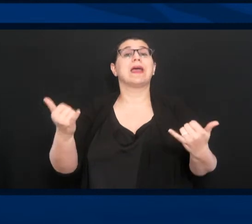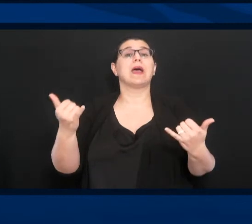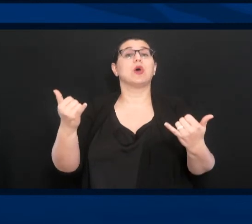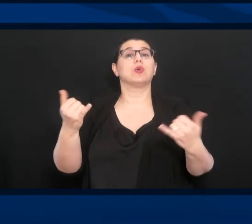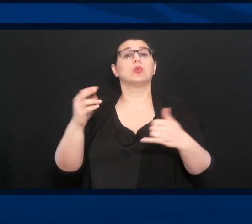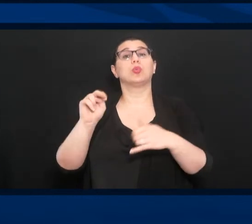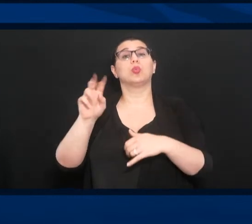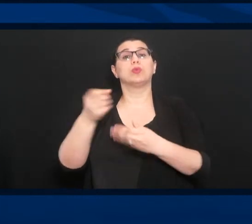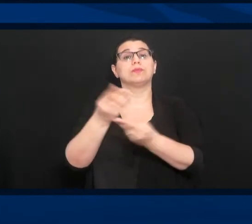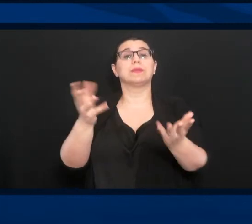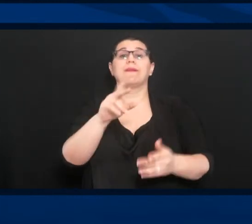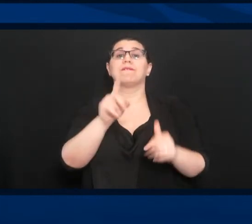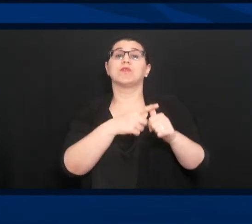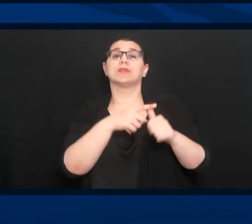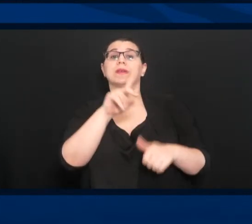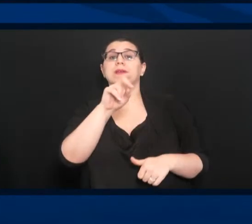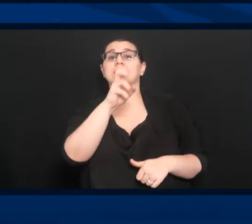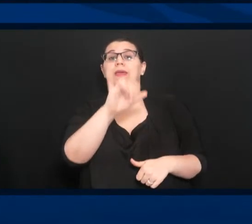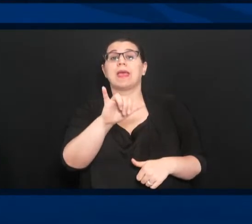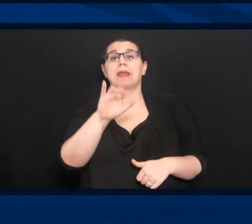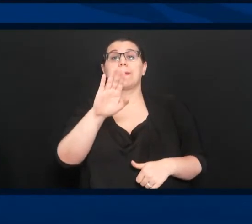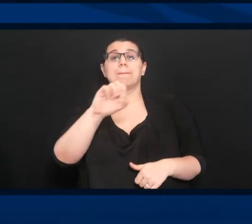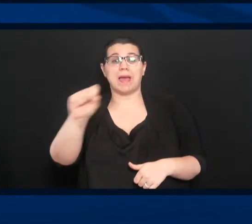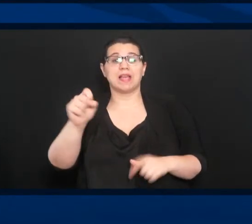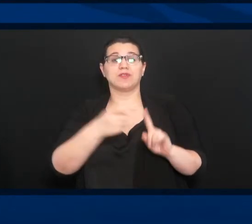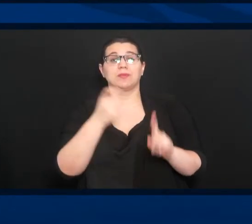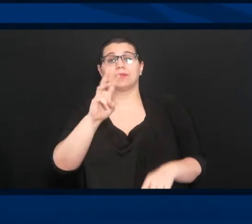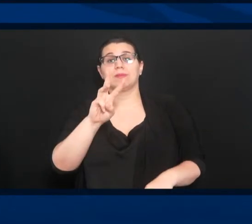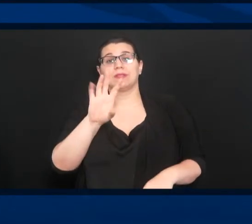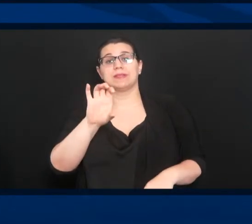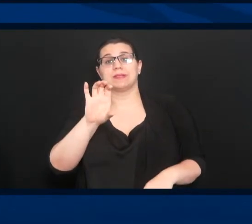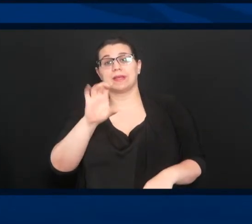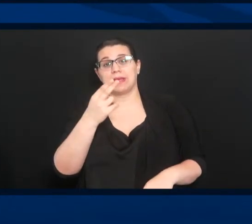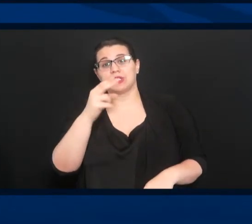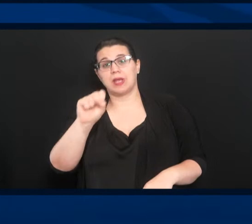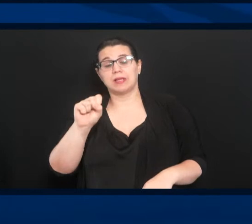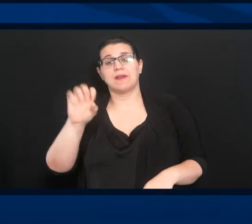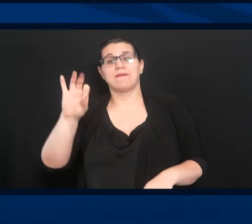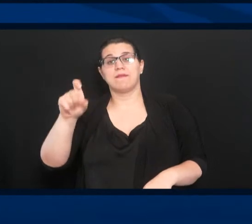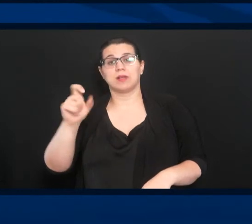today from Kenny Bass with WCHS and Fox 11.